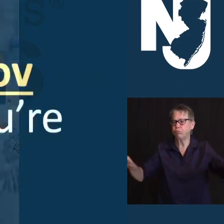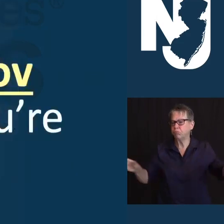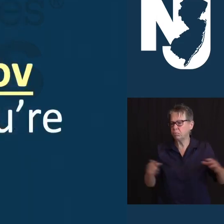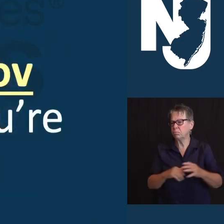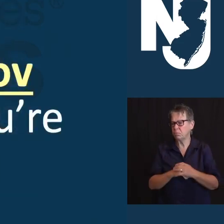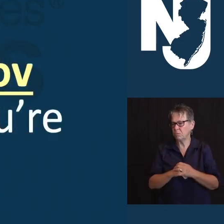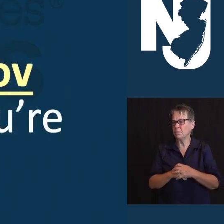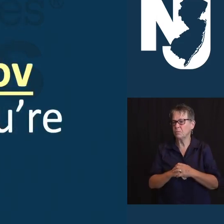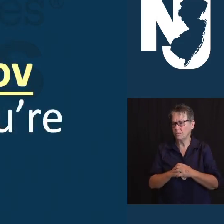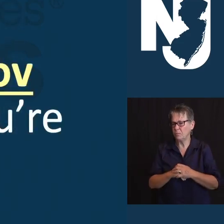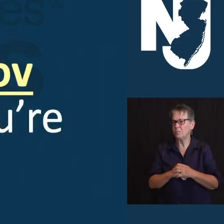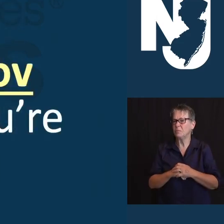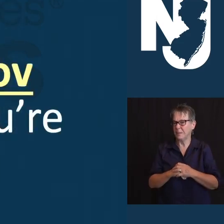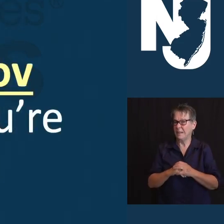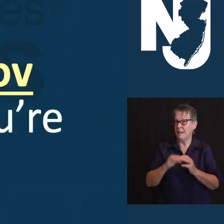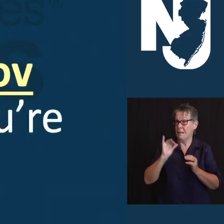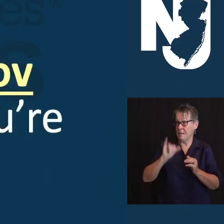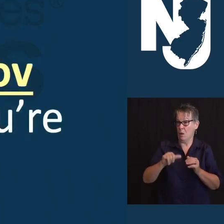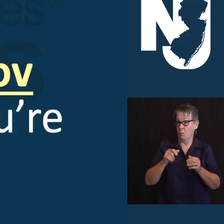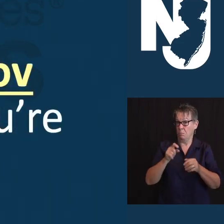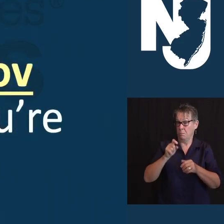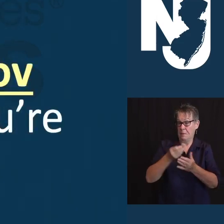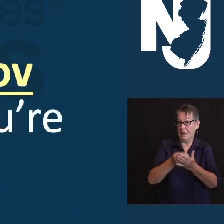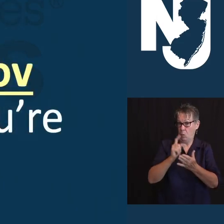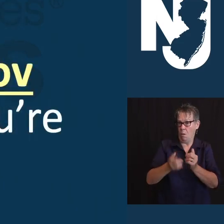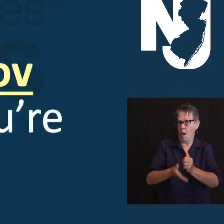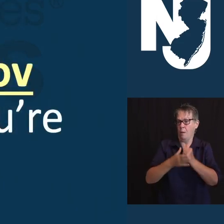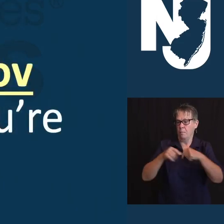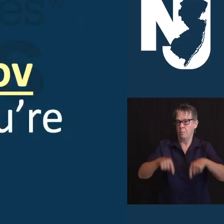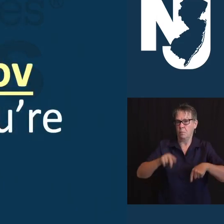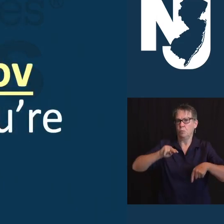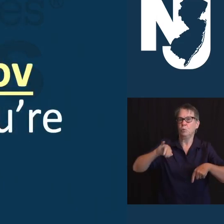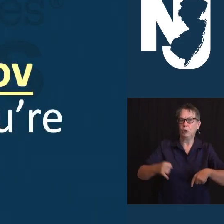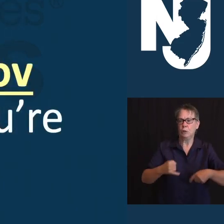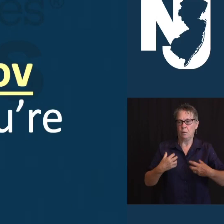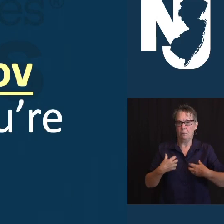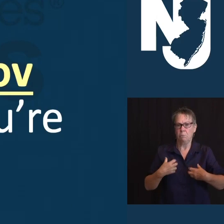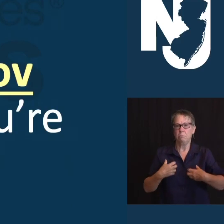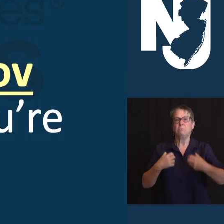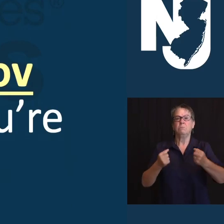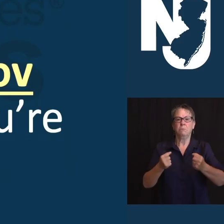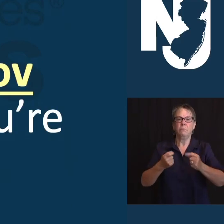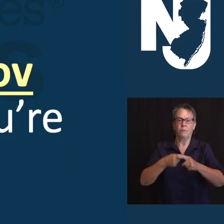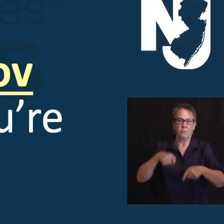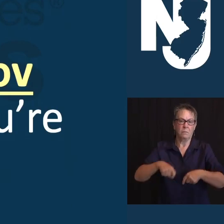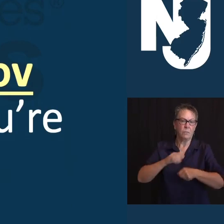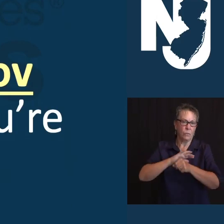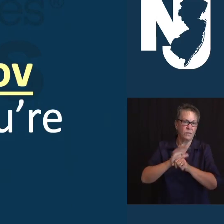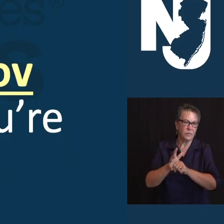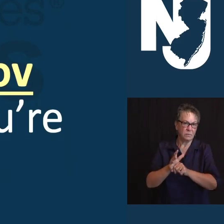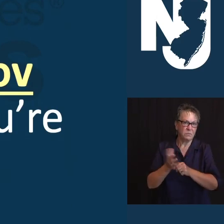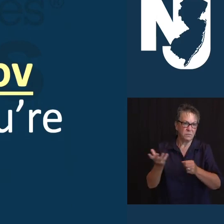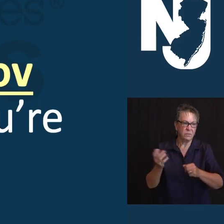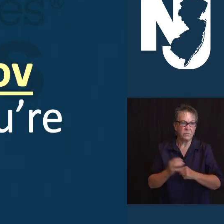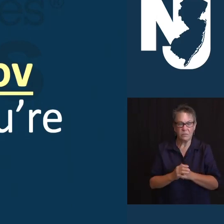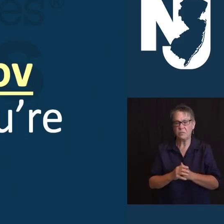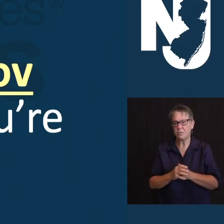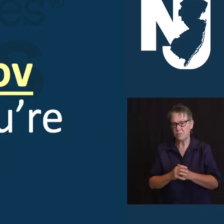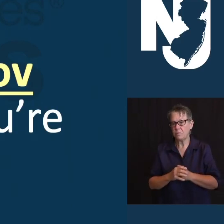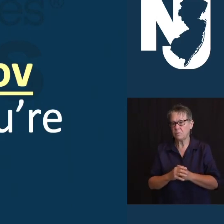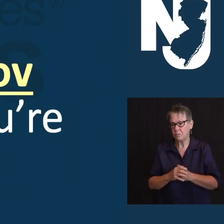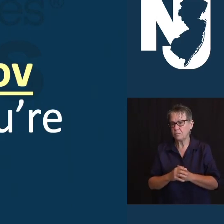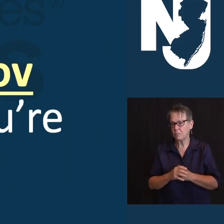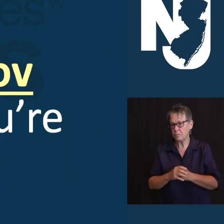we were undercounted dramatically in 2010. We cannot let that happen again. So if you've not yet done so, go